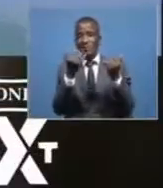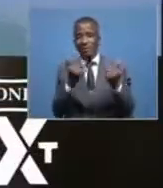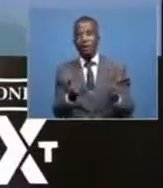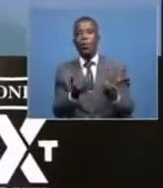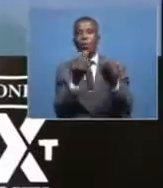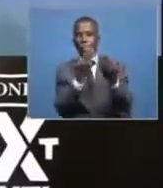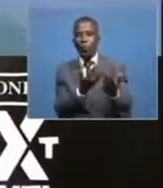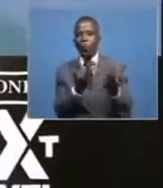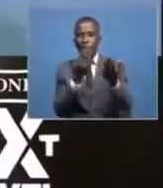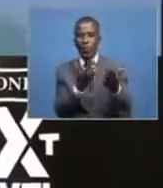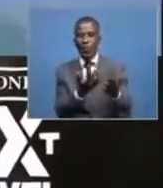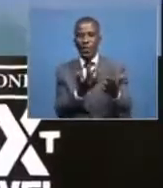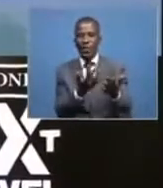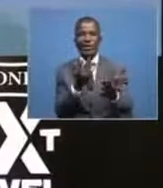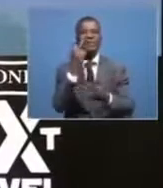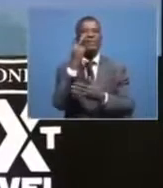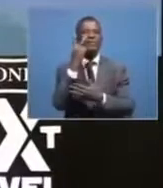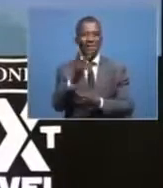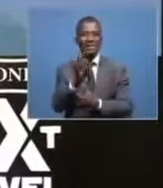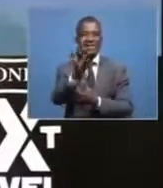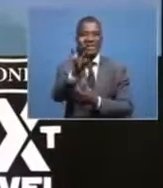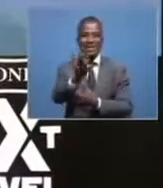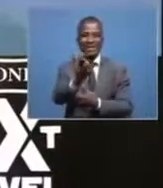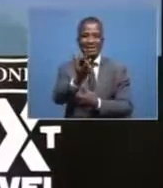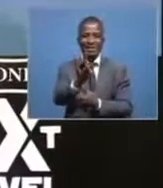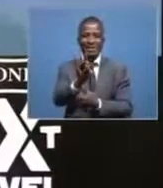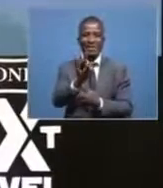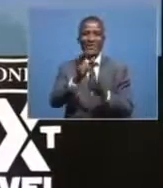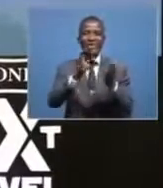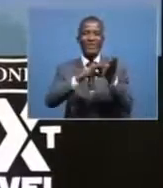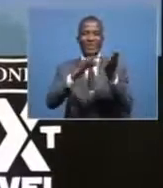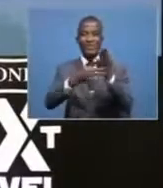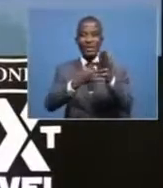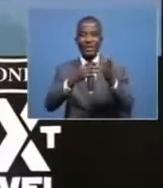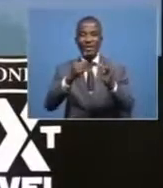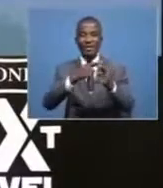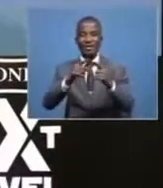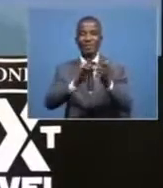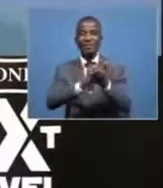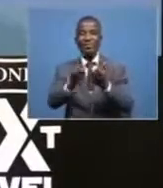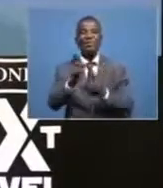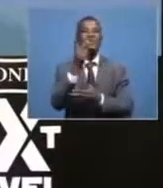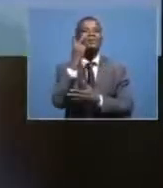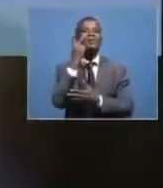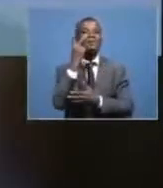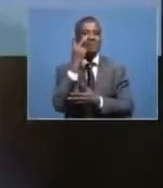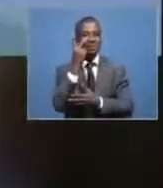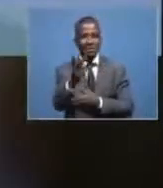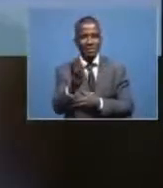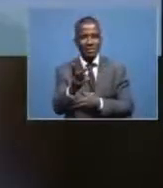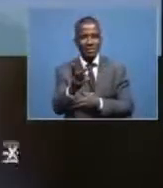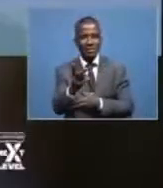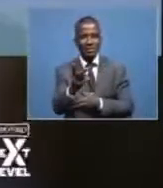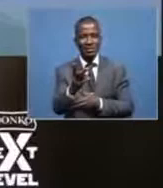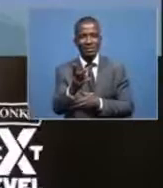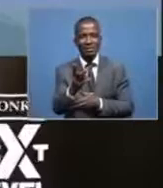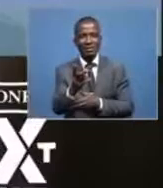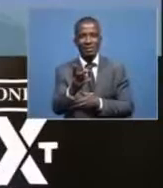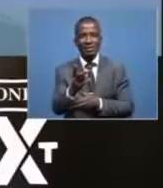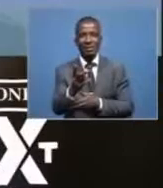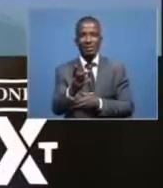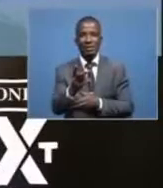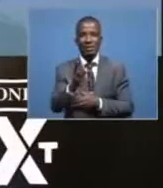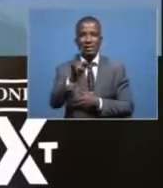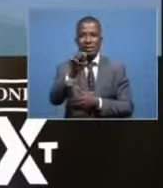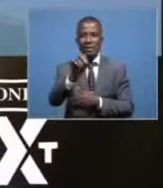wait till the 18th and see when the petitioners bring their application